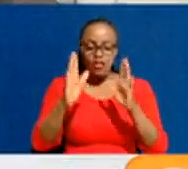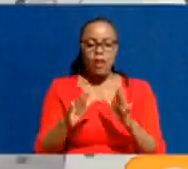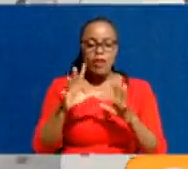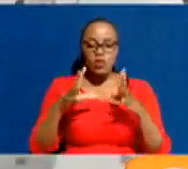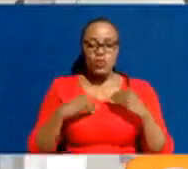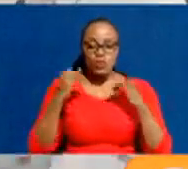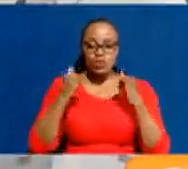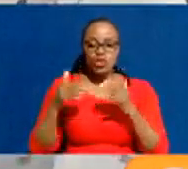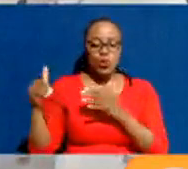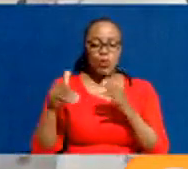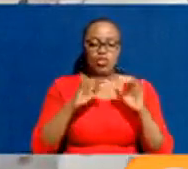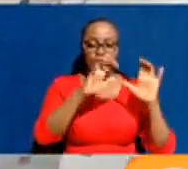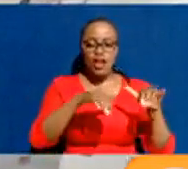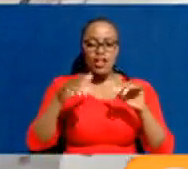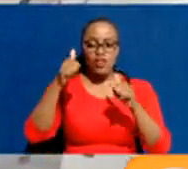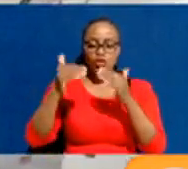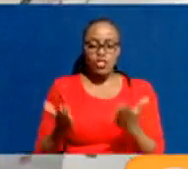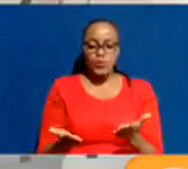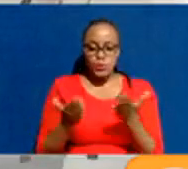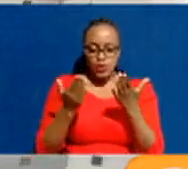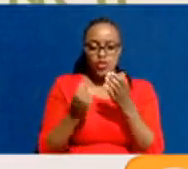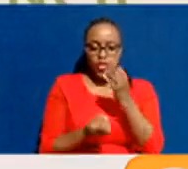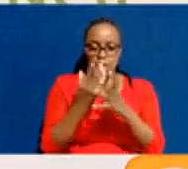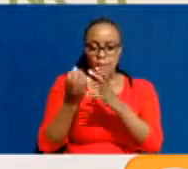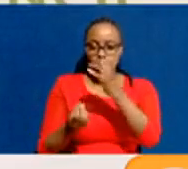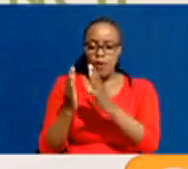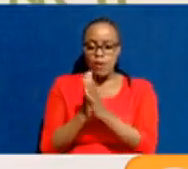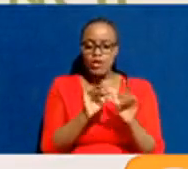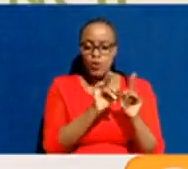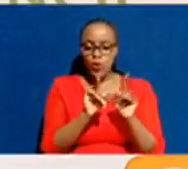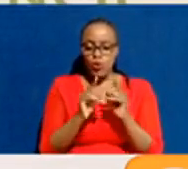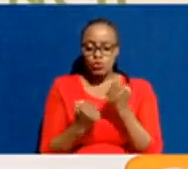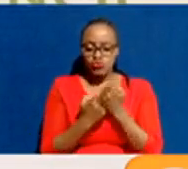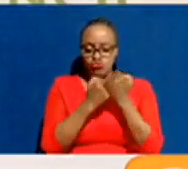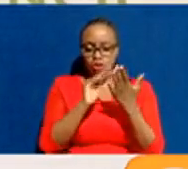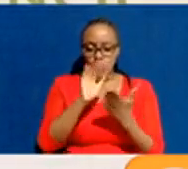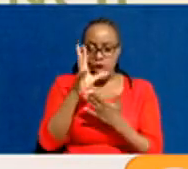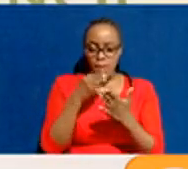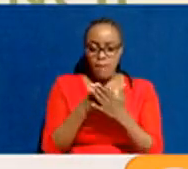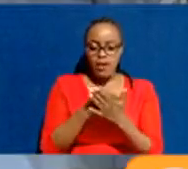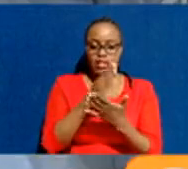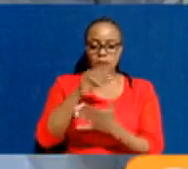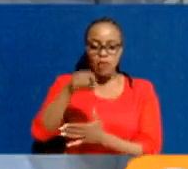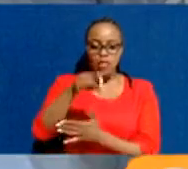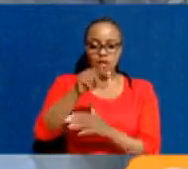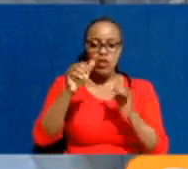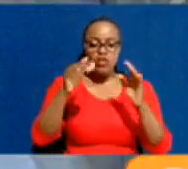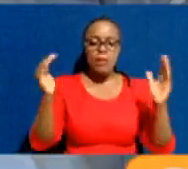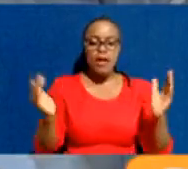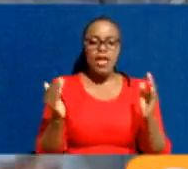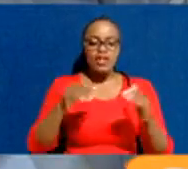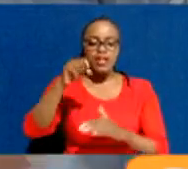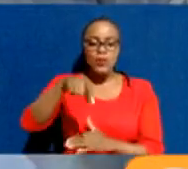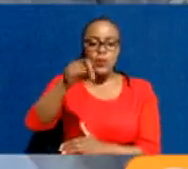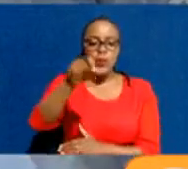new methods of agriculture that will boost grain production and spur their livelihoods as well. Some of the crops farmers are encouraged to